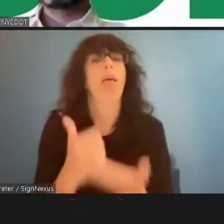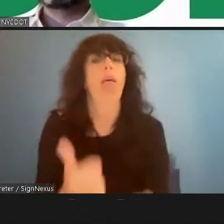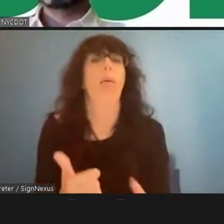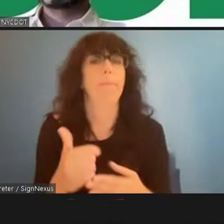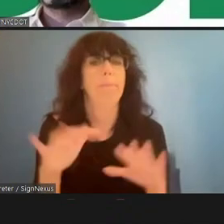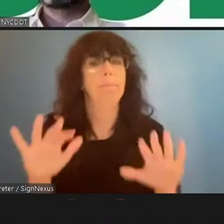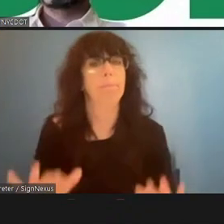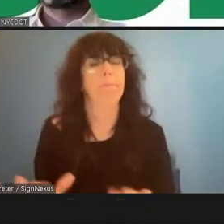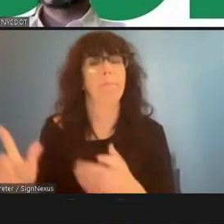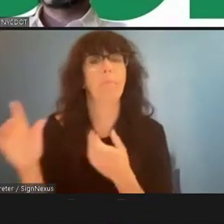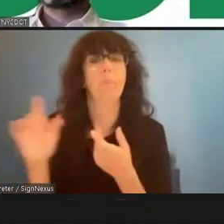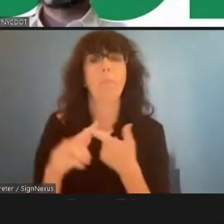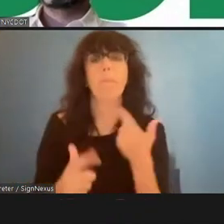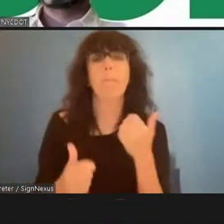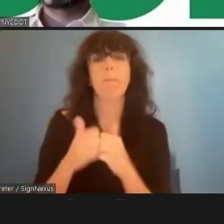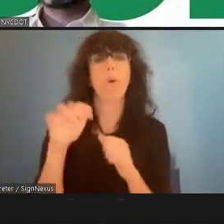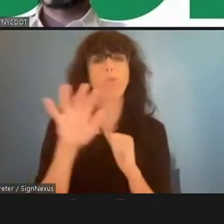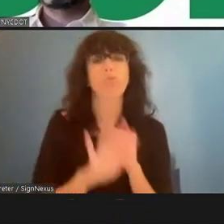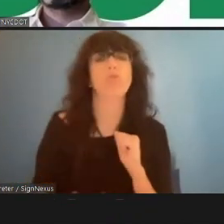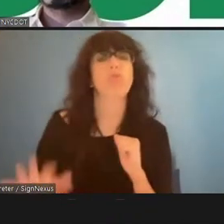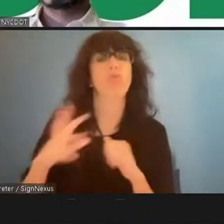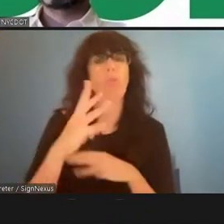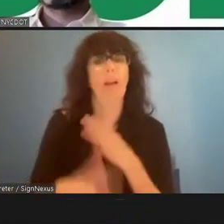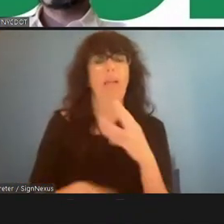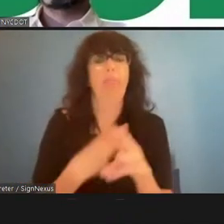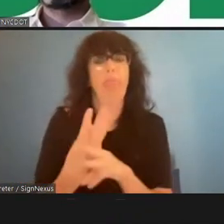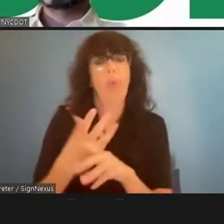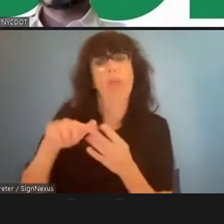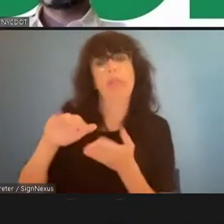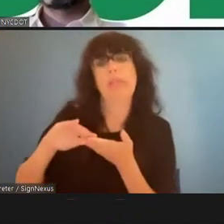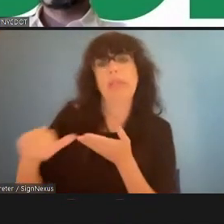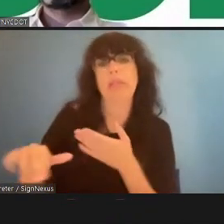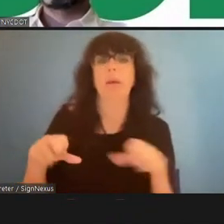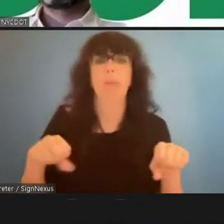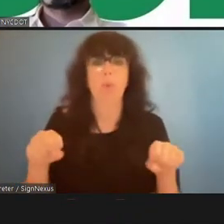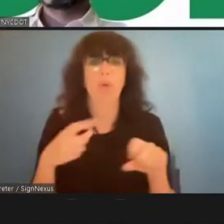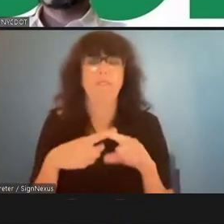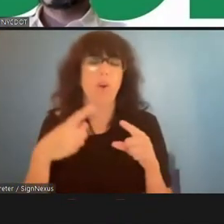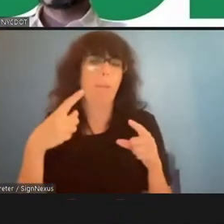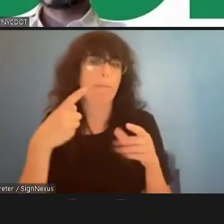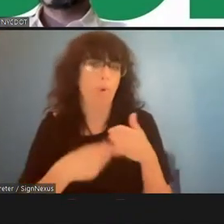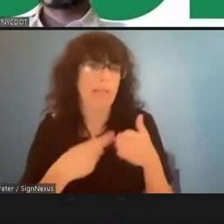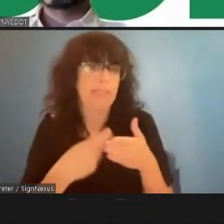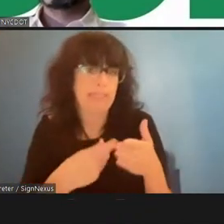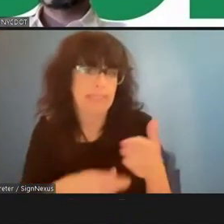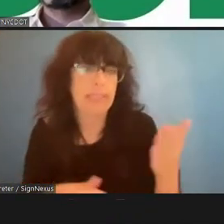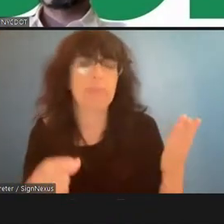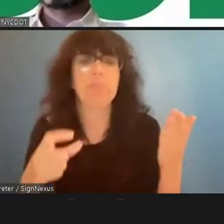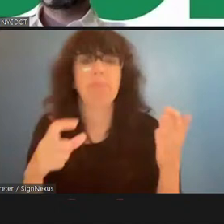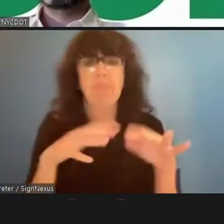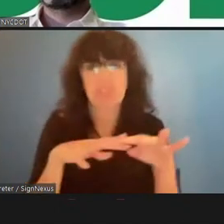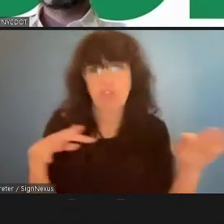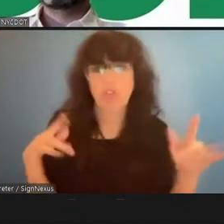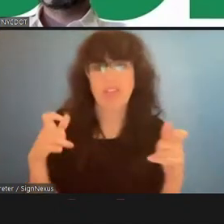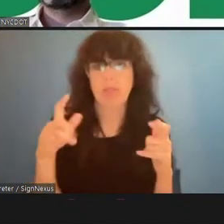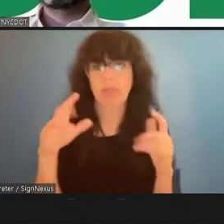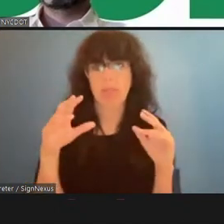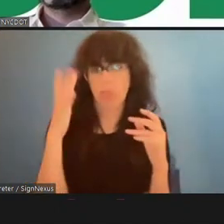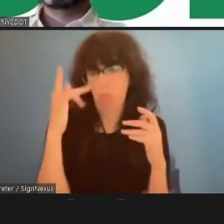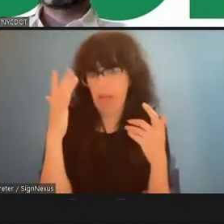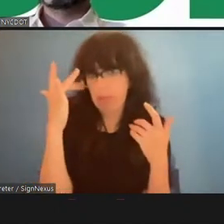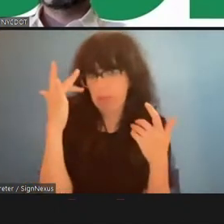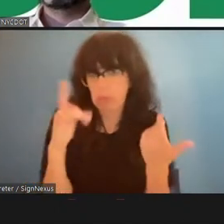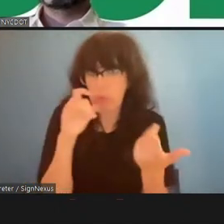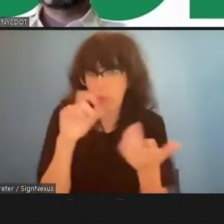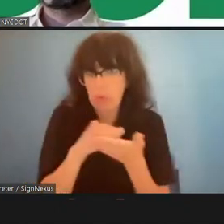jurisdictions around the world accept motorcycles from congestion pricing and there's no reason why new york city would not follow